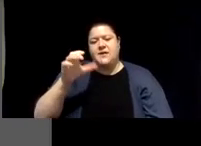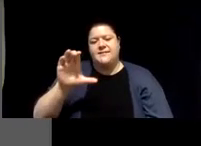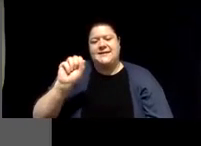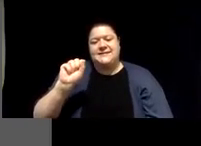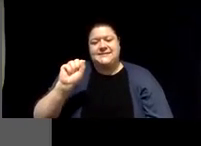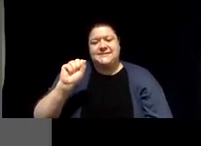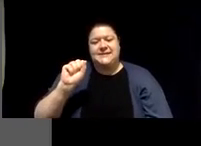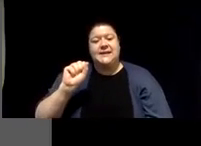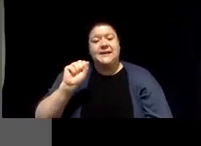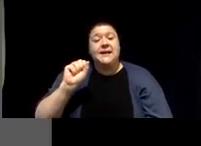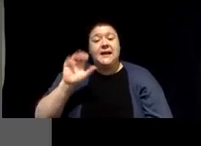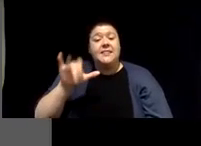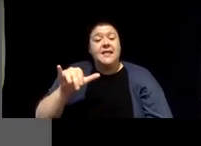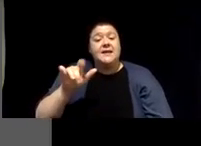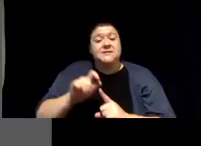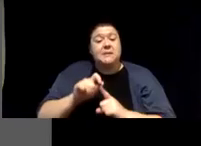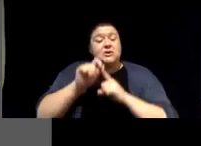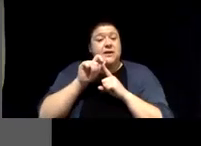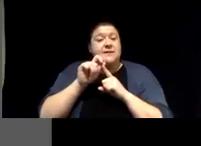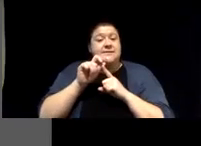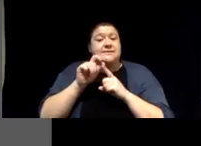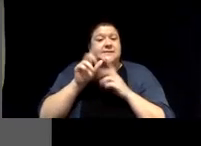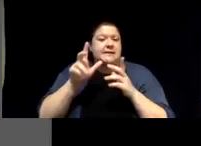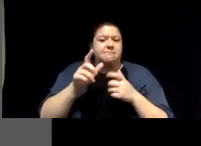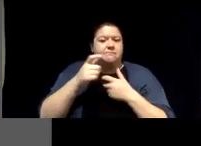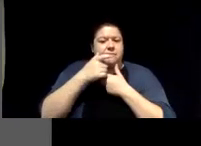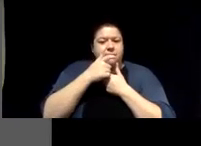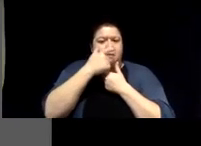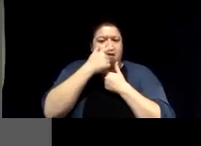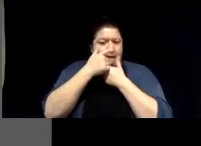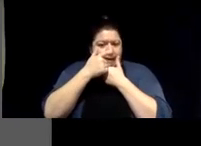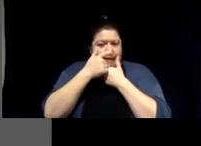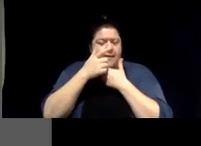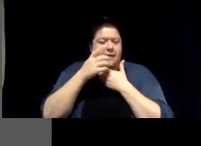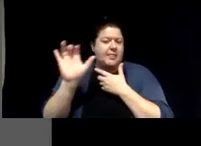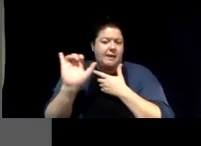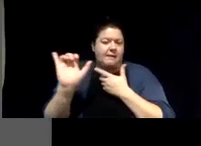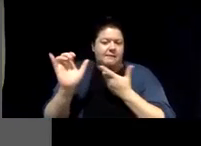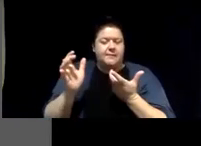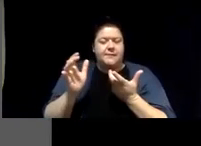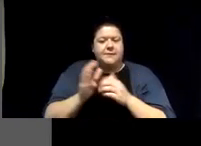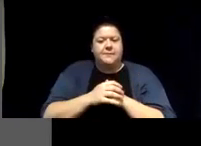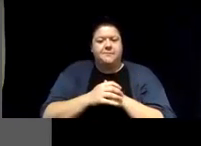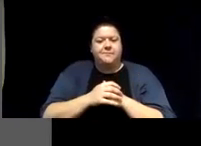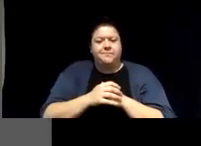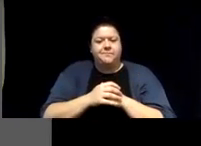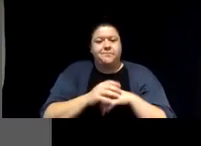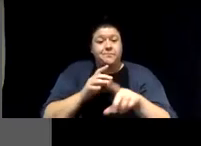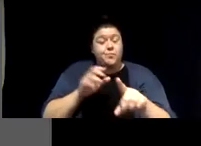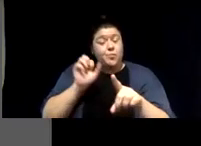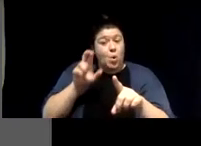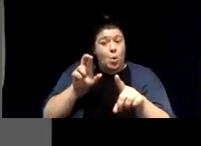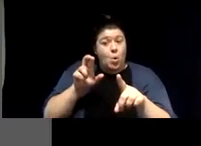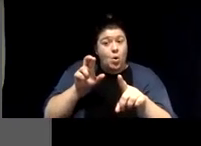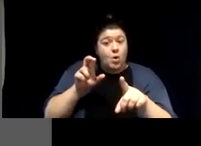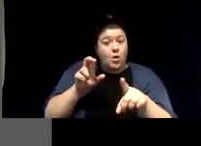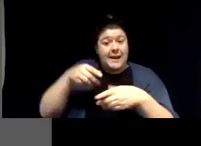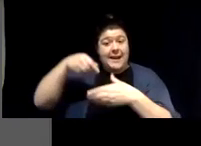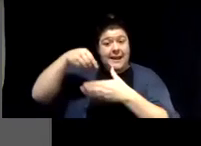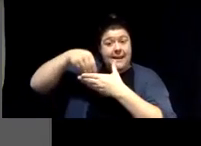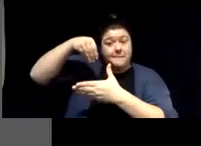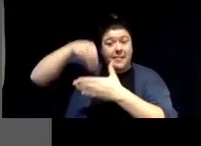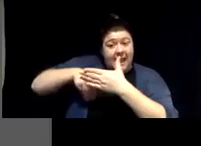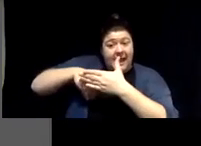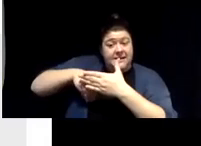which specializes in prosthesis for dentals, like what you see in the background picture here, which is a tooth